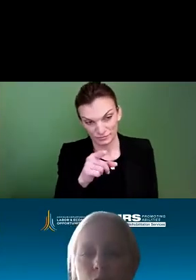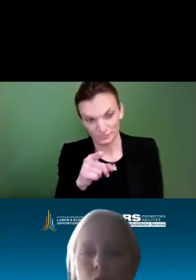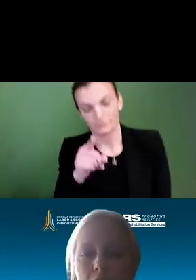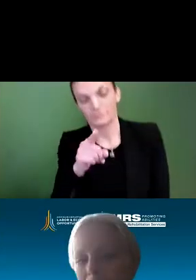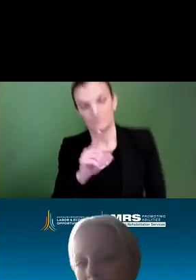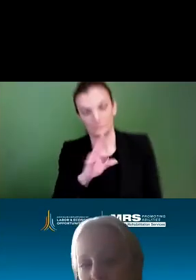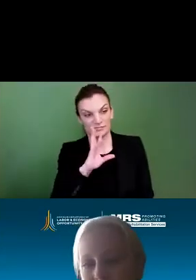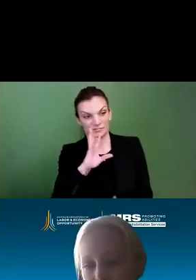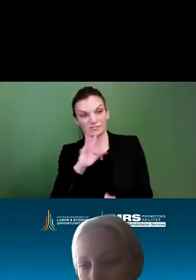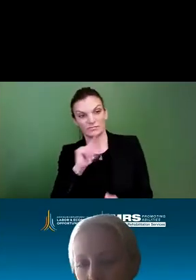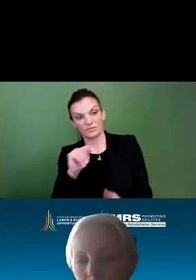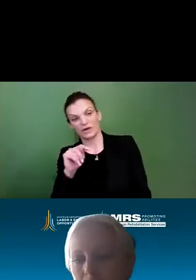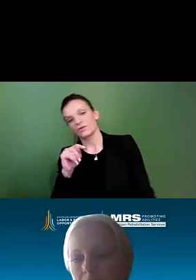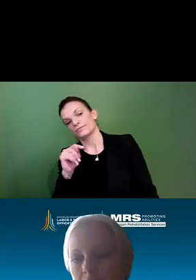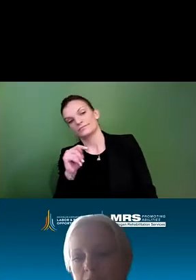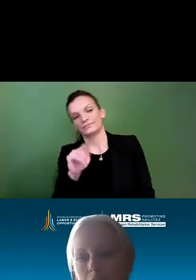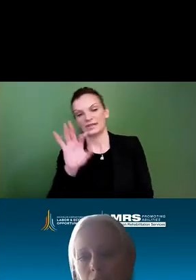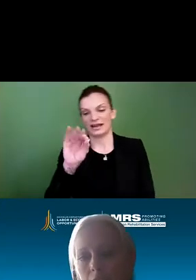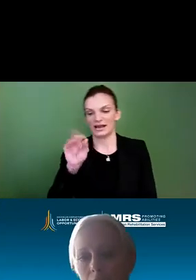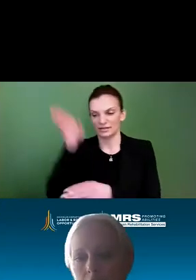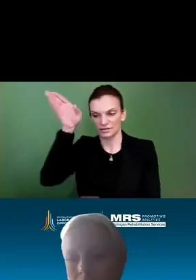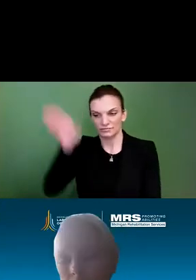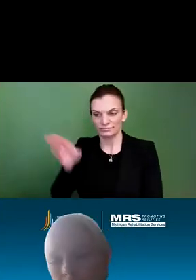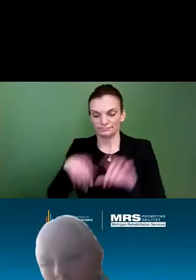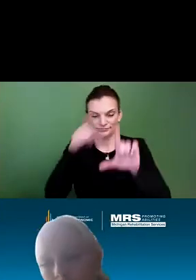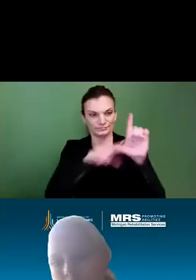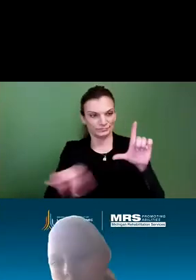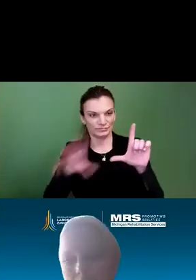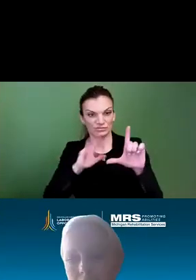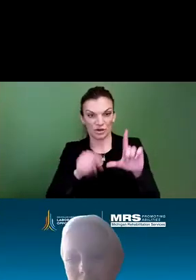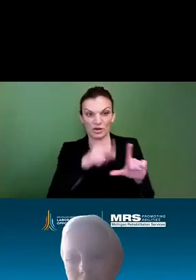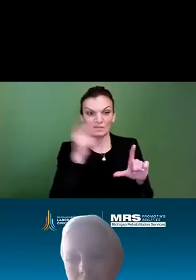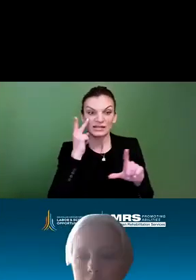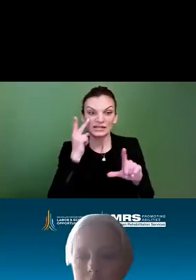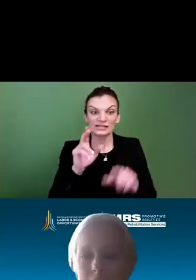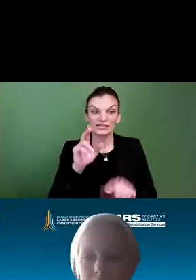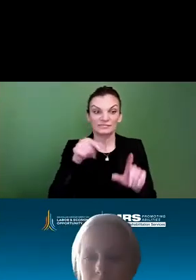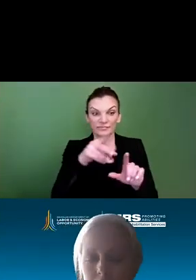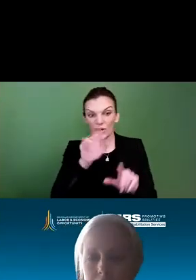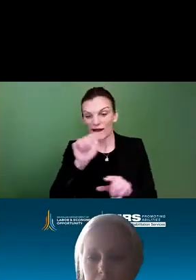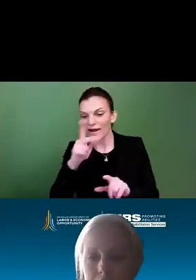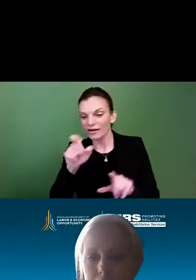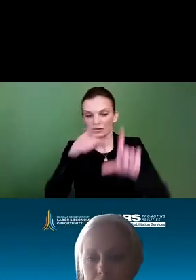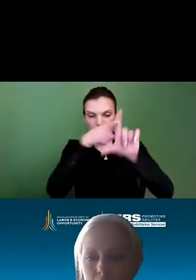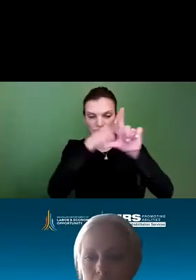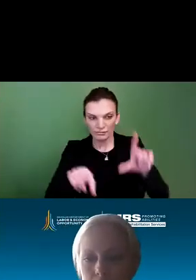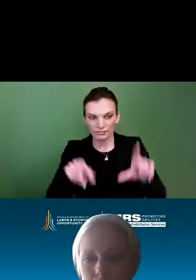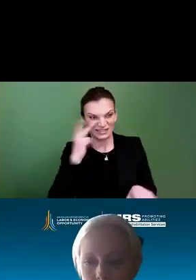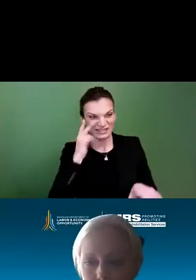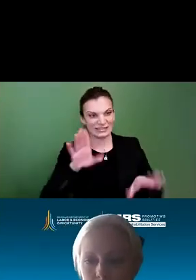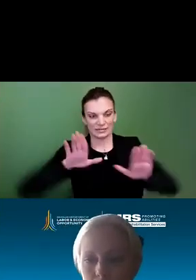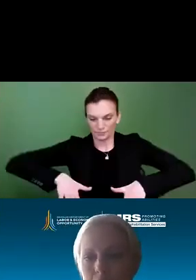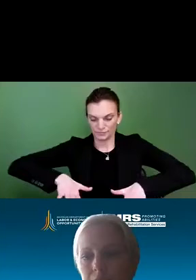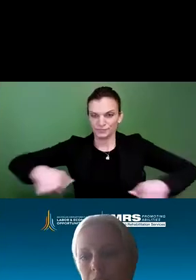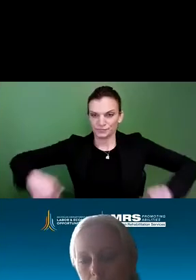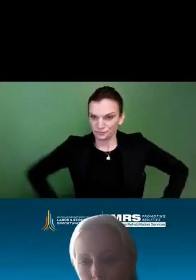the rule of 90s or 90 degrees. Check out his ankles, they're at 90 degrees. The knees are at 90 degrees. Also the